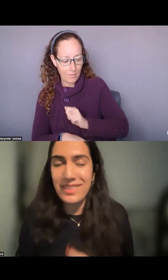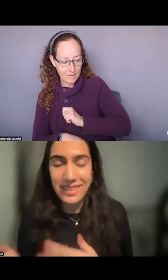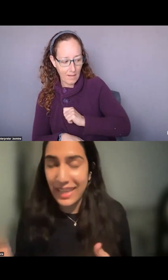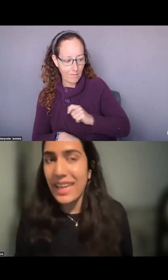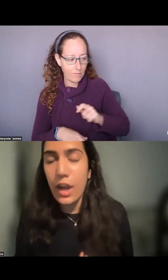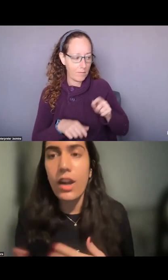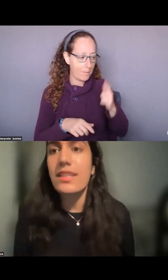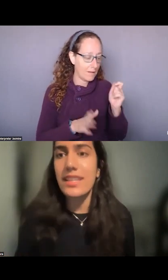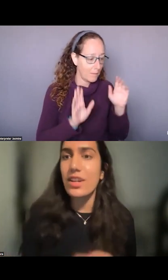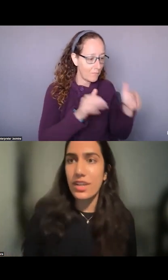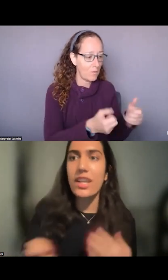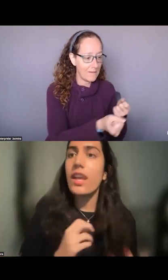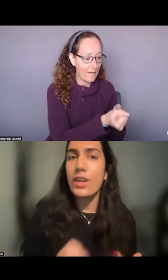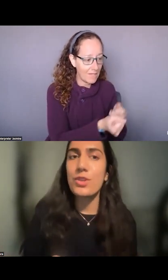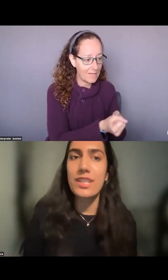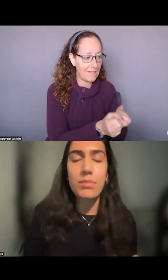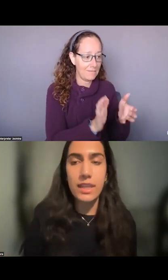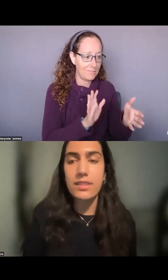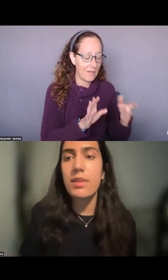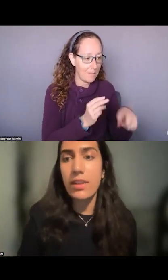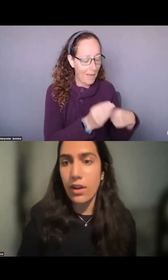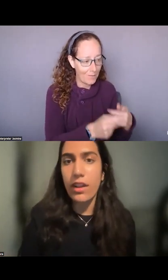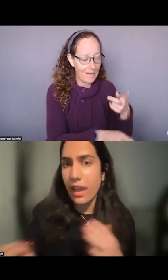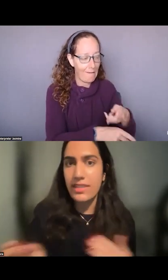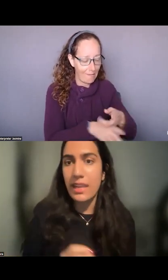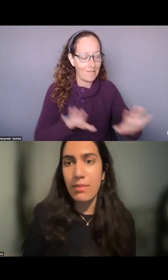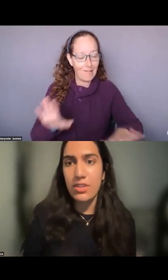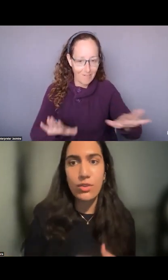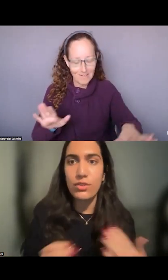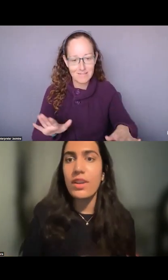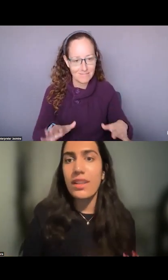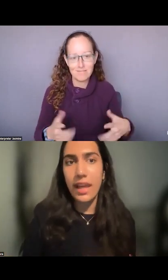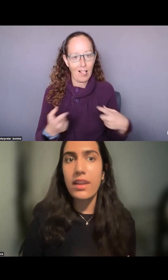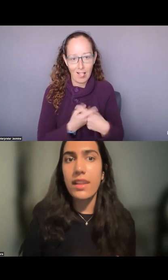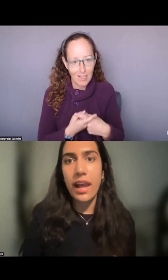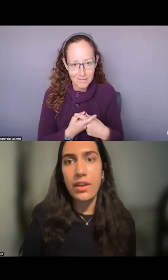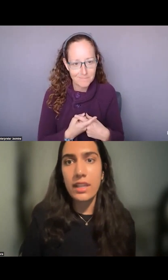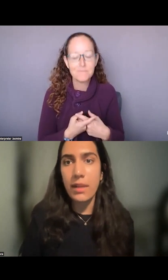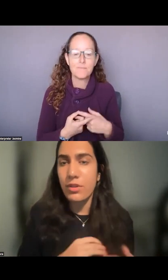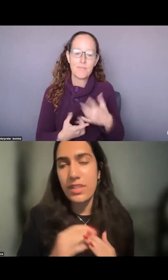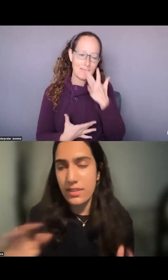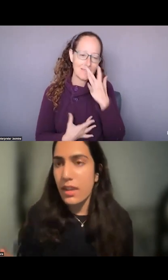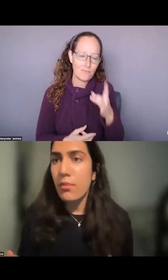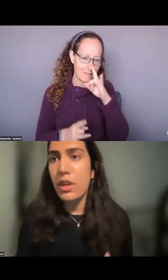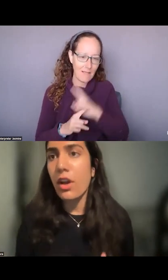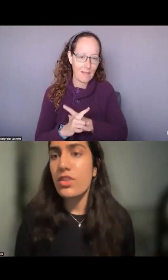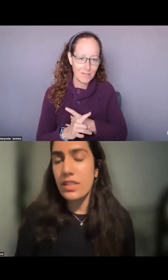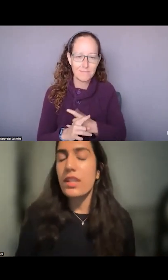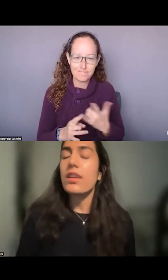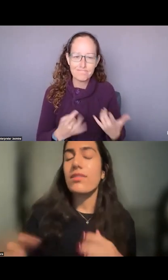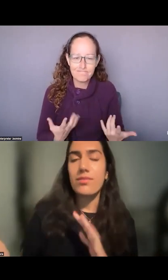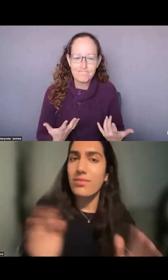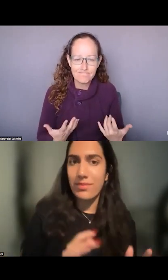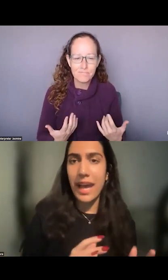about care, it's such an interesting place to be. And as Katie mentioned, also that irony that persists beyond